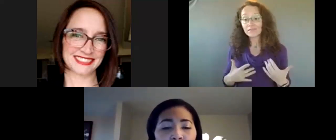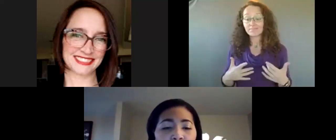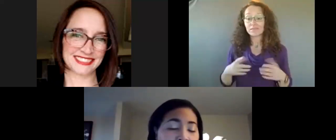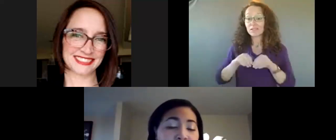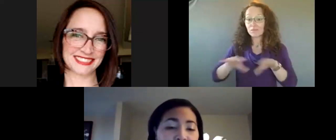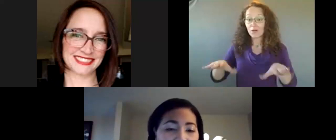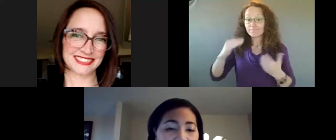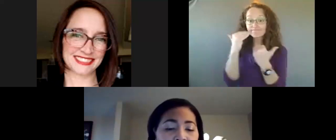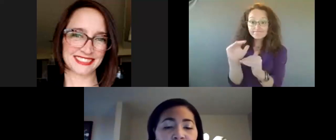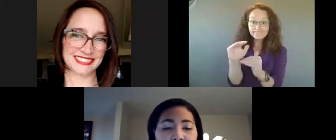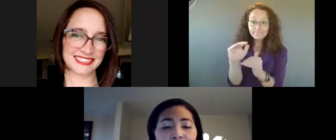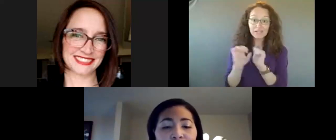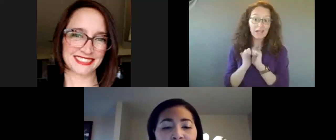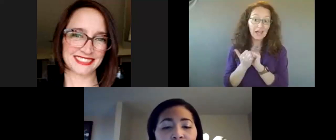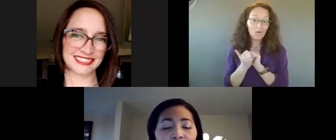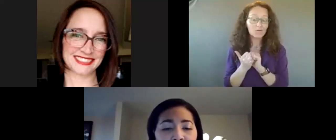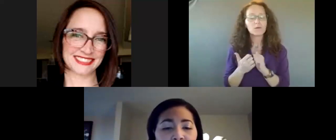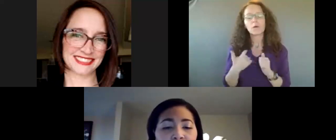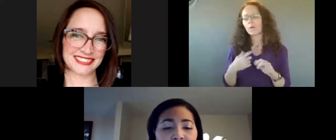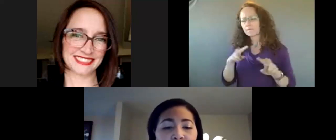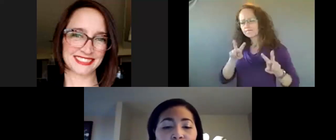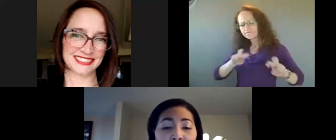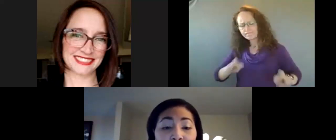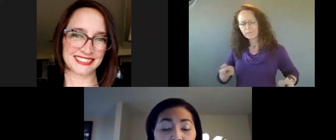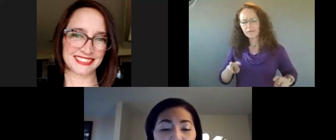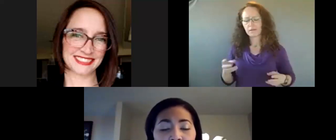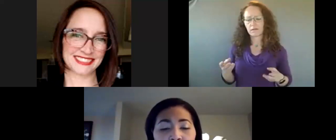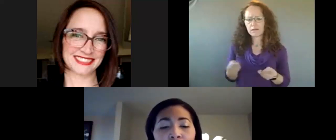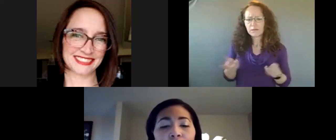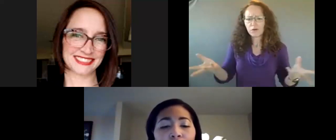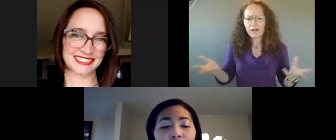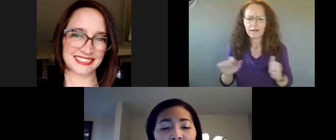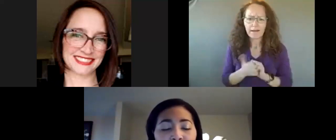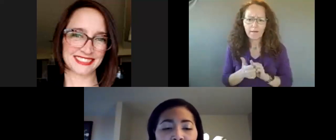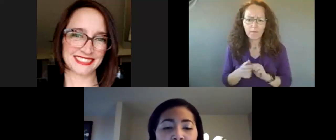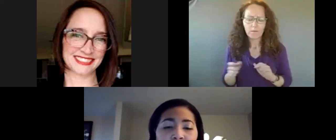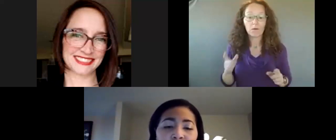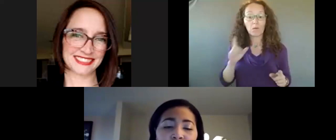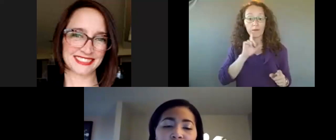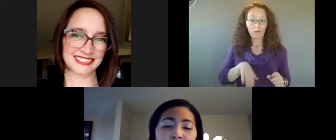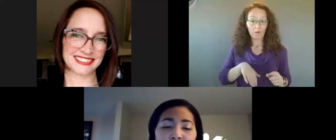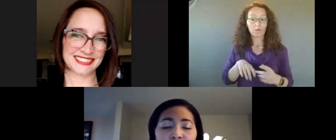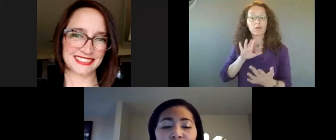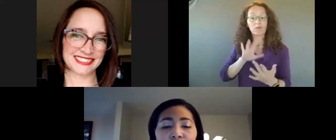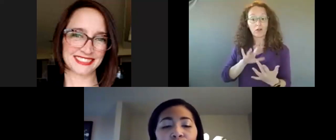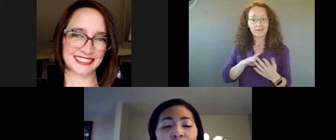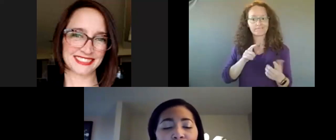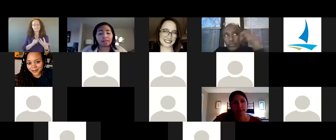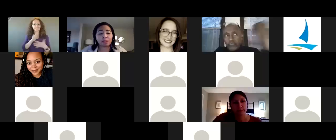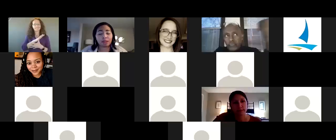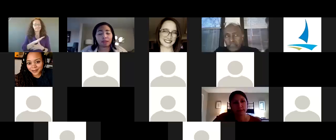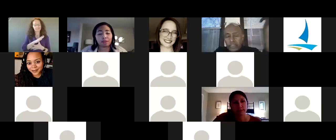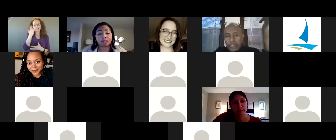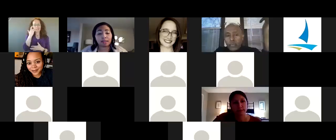the virus is spread. In this case, we know that contact is the main culprit and mitigating the factors of that spread. So for